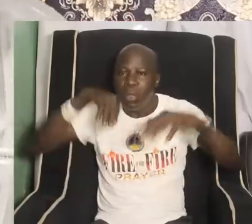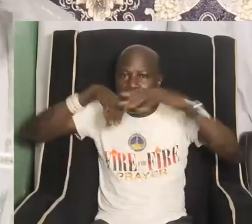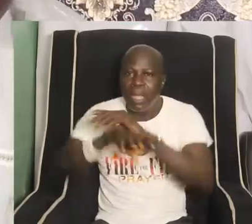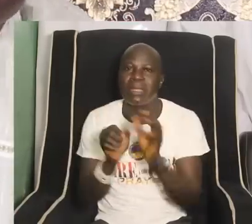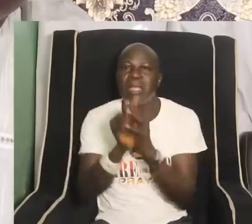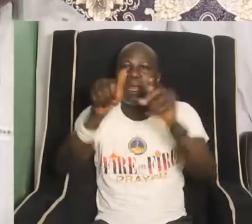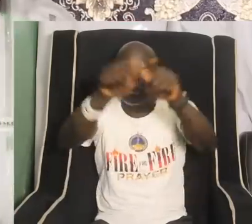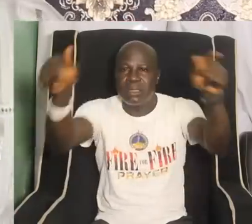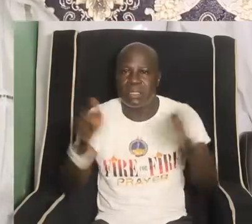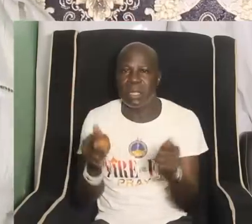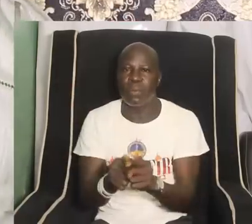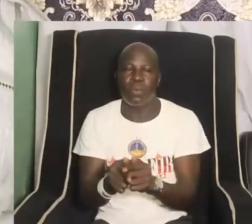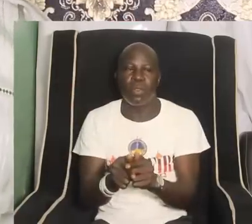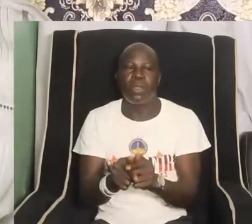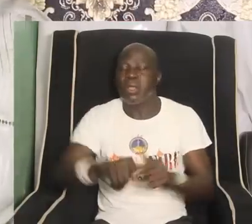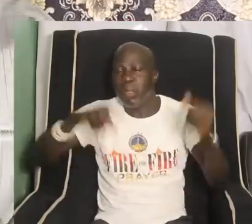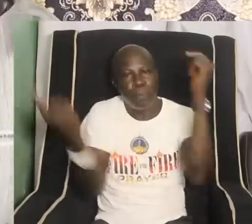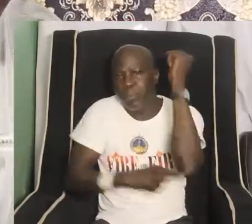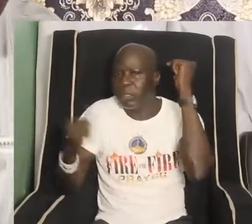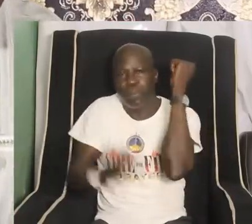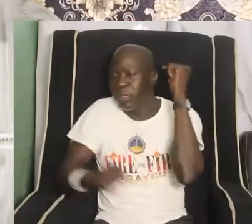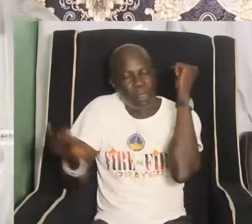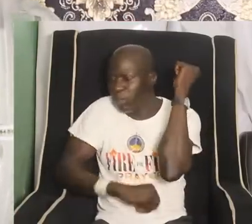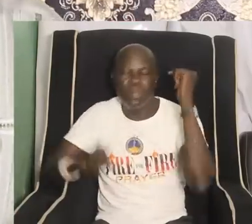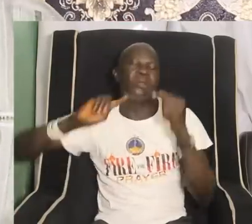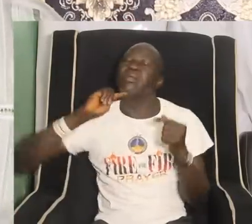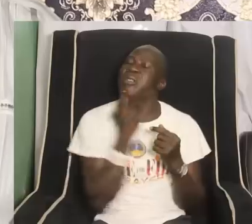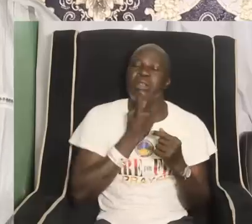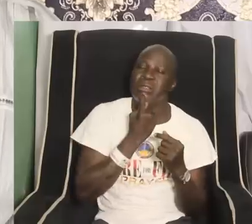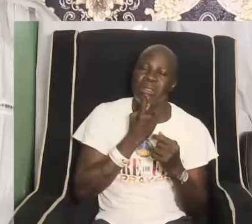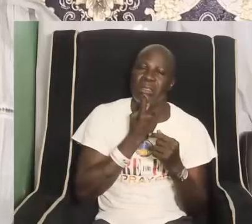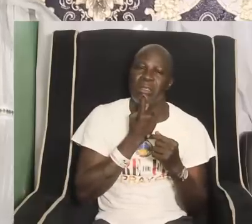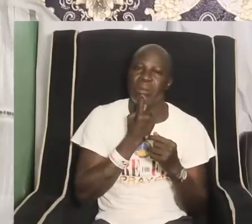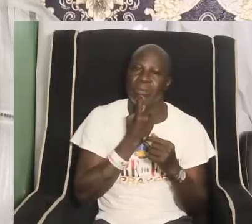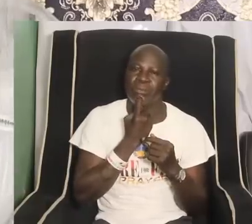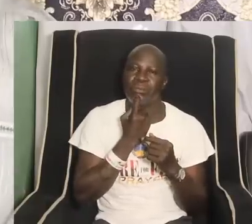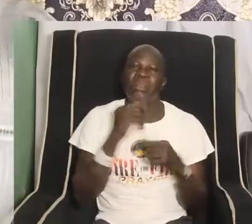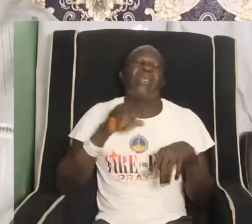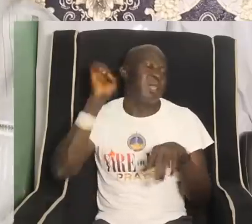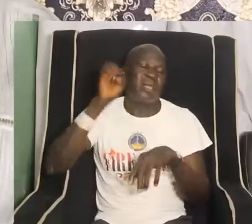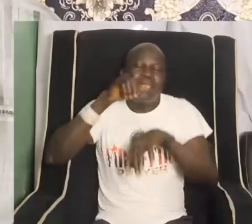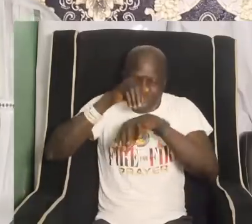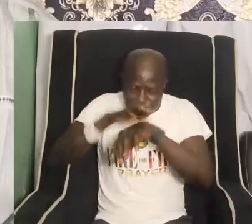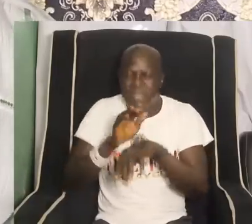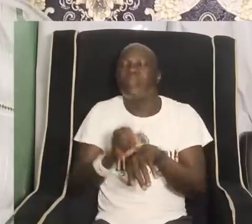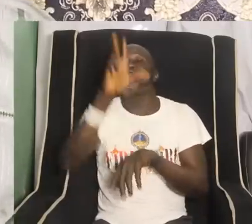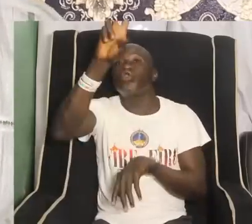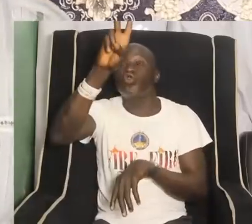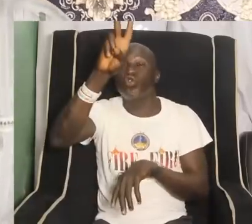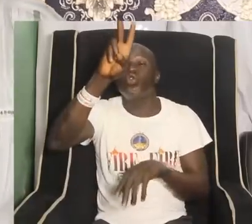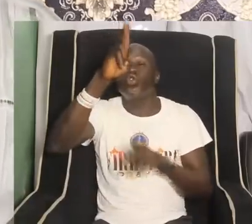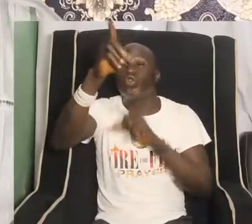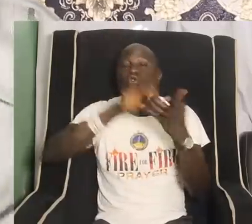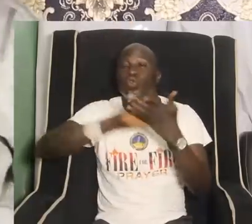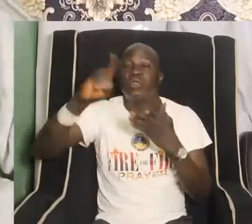wọn lọ́wọ́. And he fall into their hands. Wọ́n nà débi pé. They beat it to the extent that. all loaded or said, made in the hospital. He spent 2 weeks